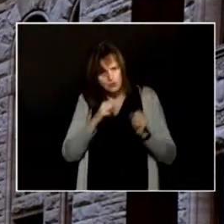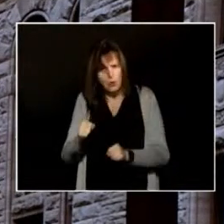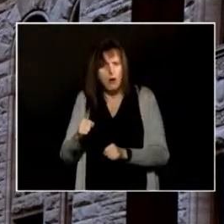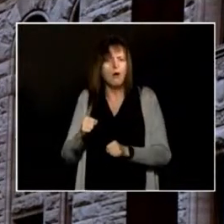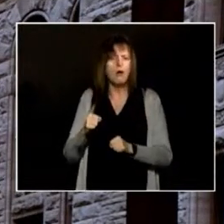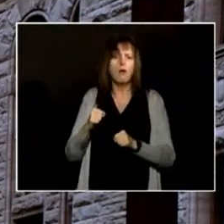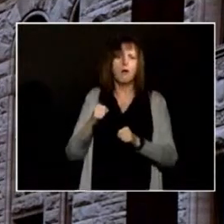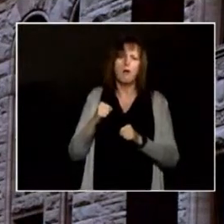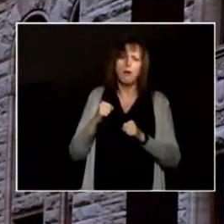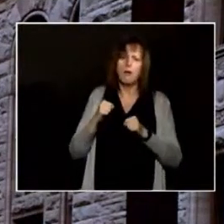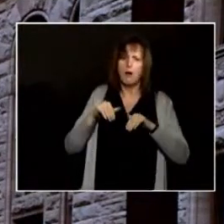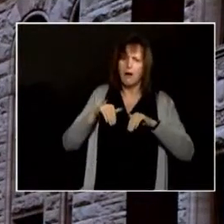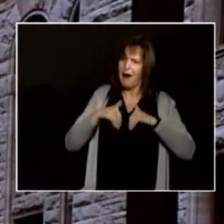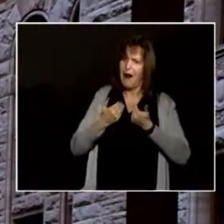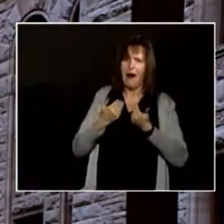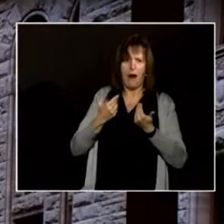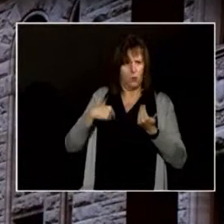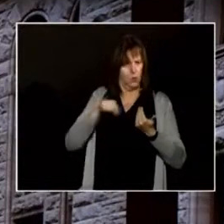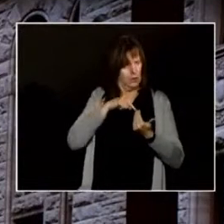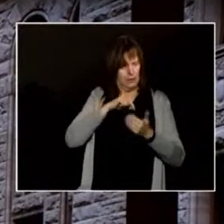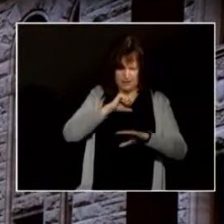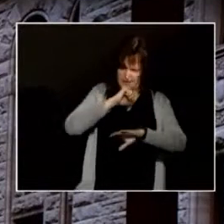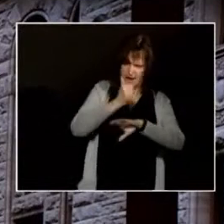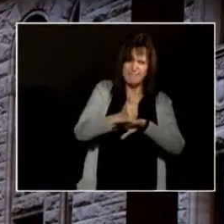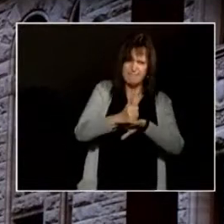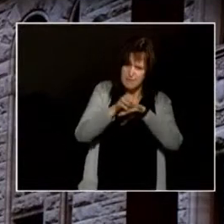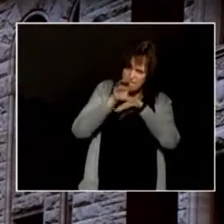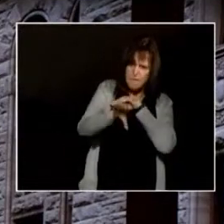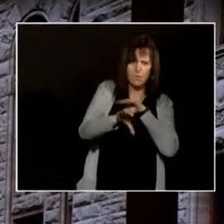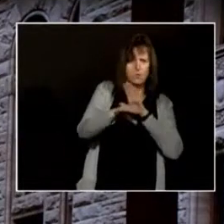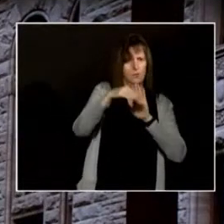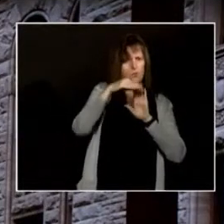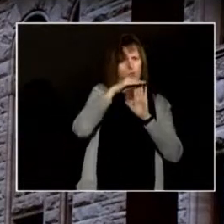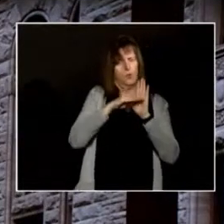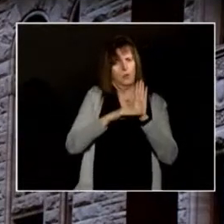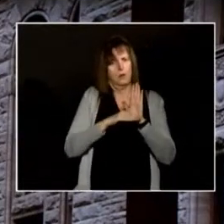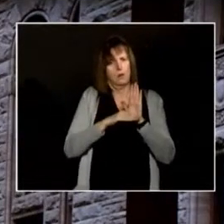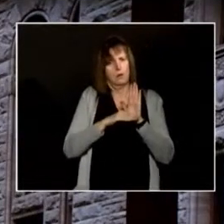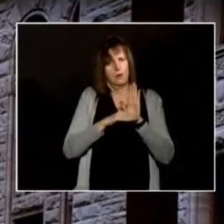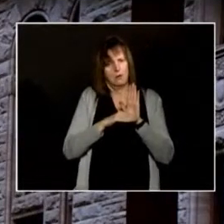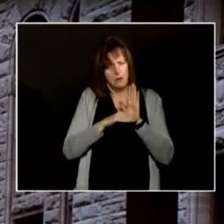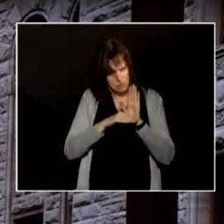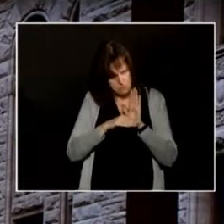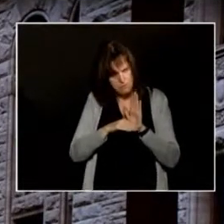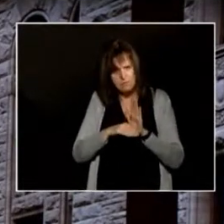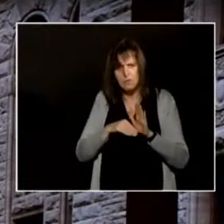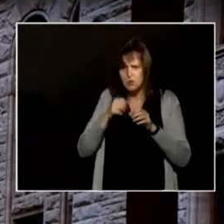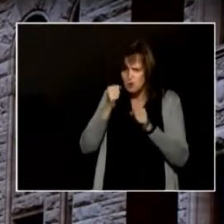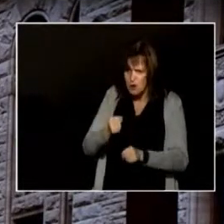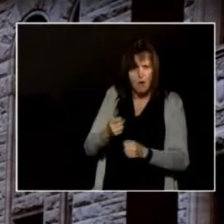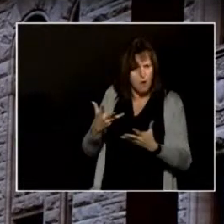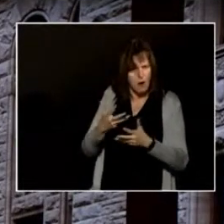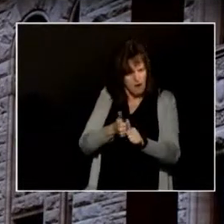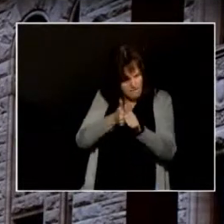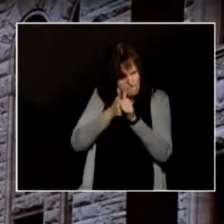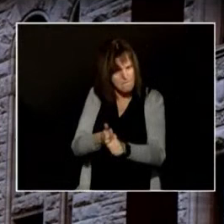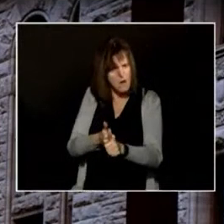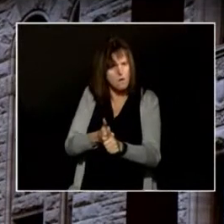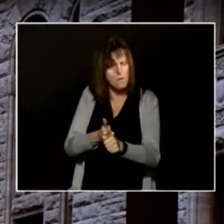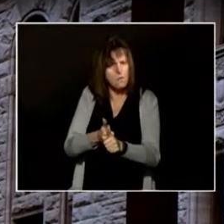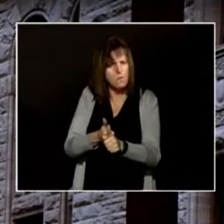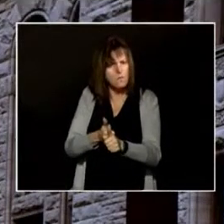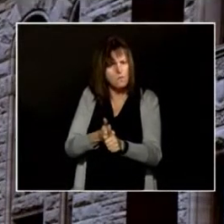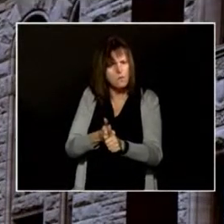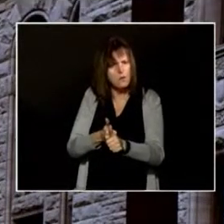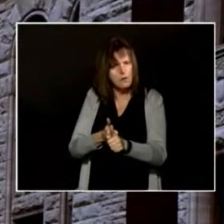If We need to be anyone that's saying strong it's going to on be how at 4 we p.m. as can individuals confirm are that, adhering to please those do measures. share in the comments where you guys are getting that source, because if it's at